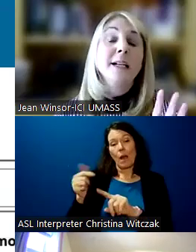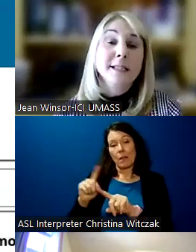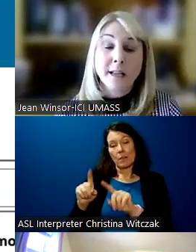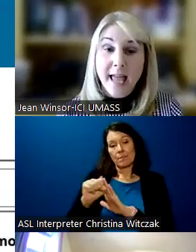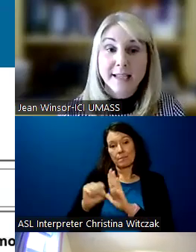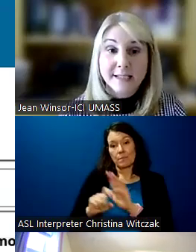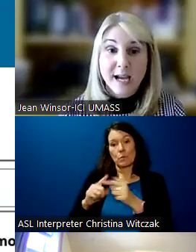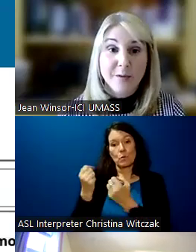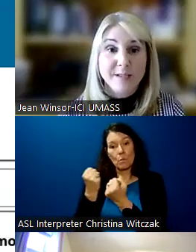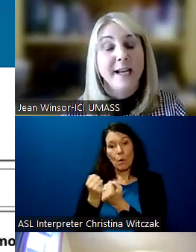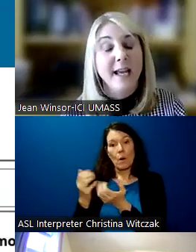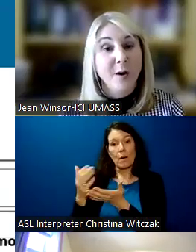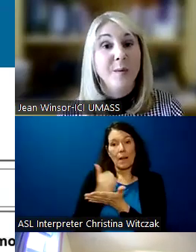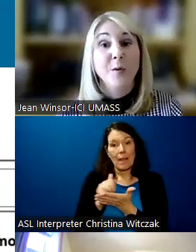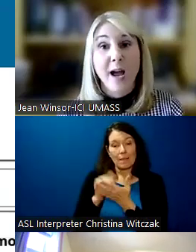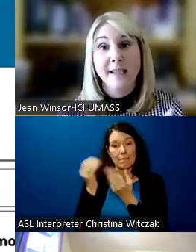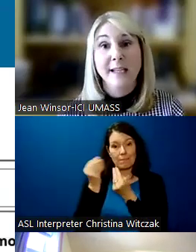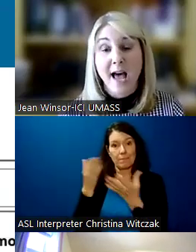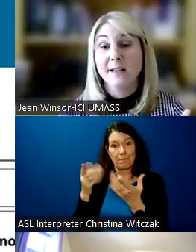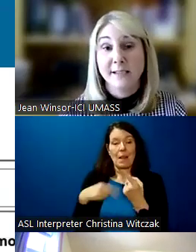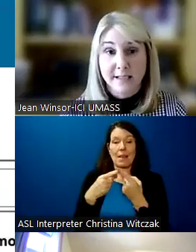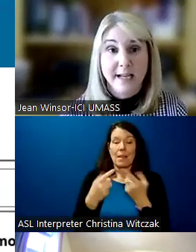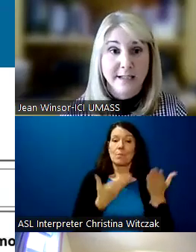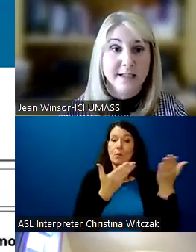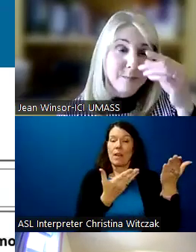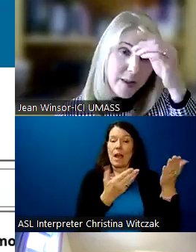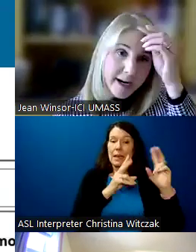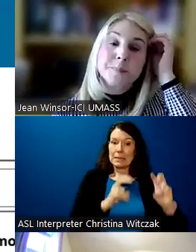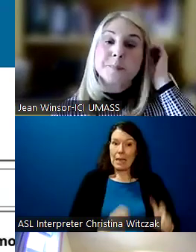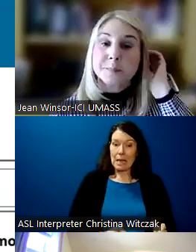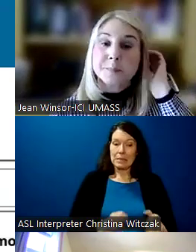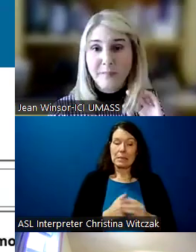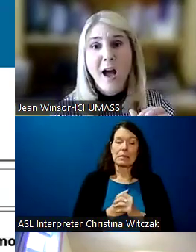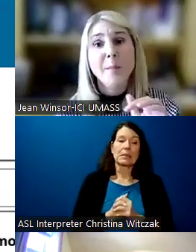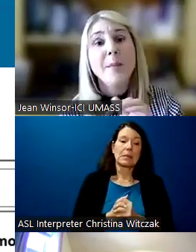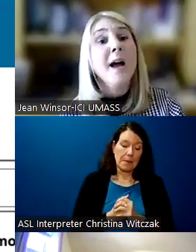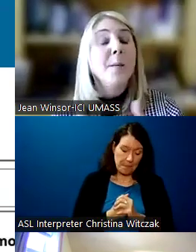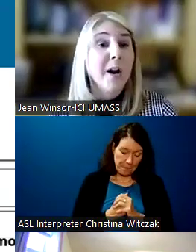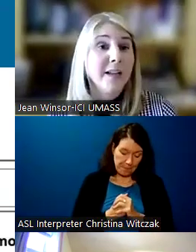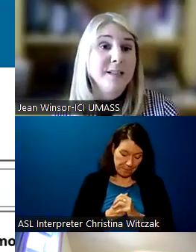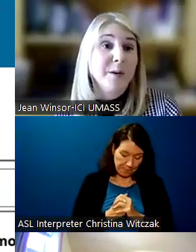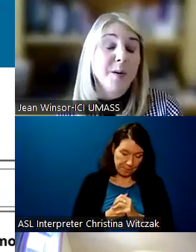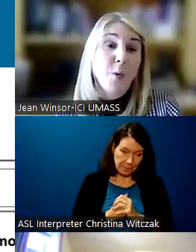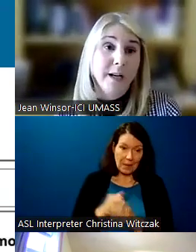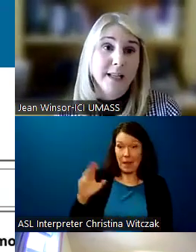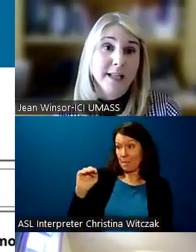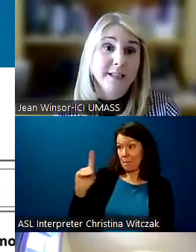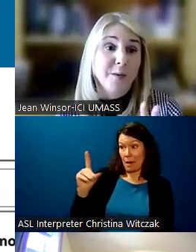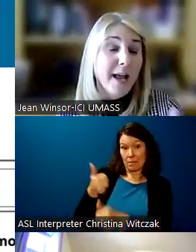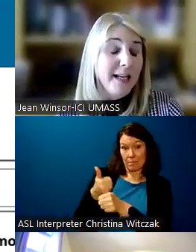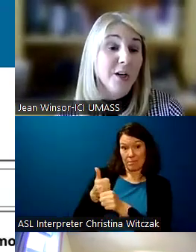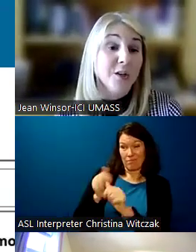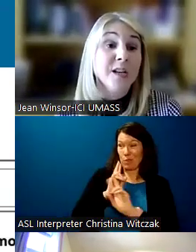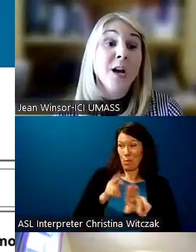them to collect this type of data, and then we provide the analysis and the data display. Maryland has been reporting this